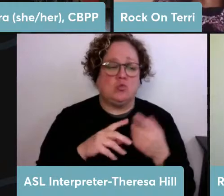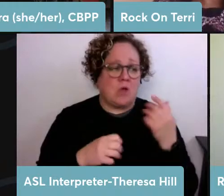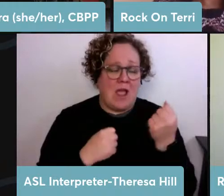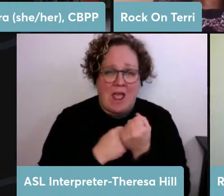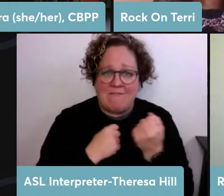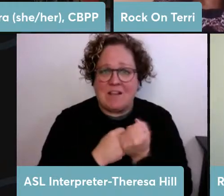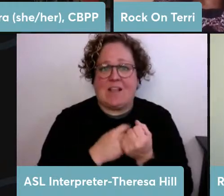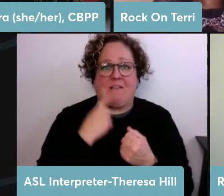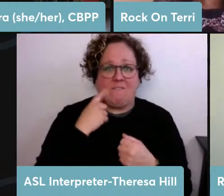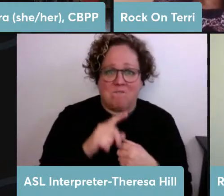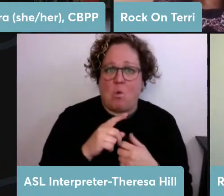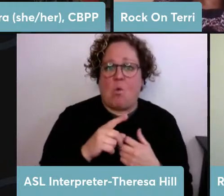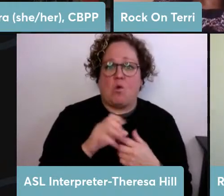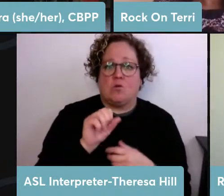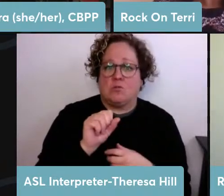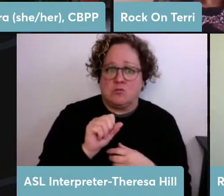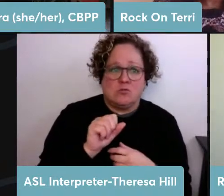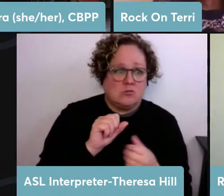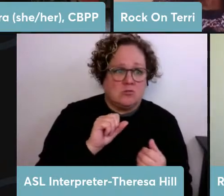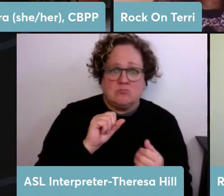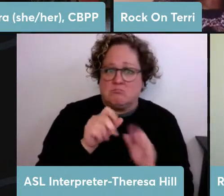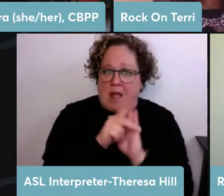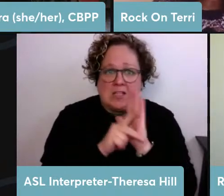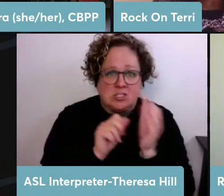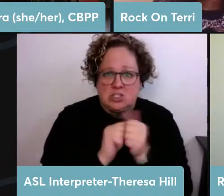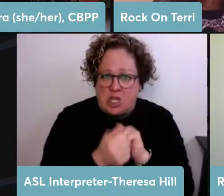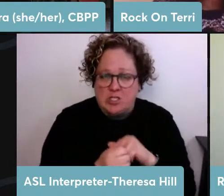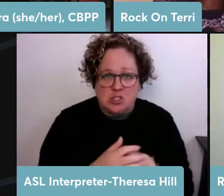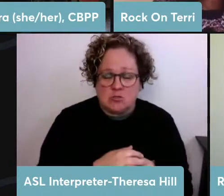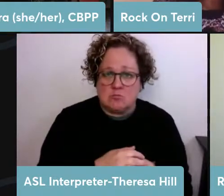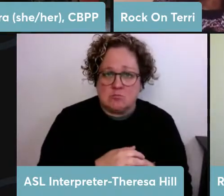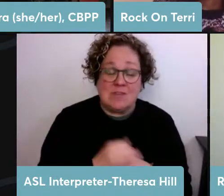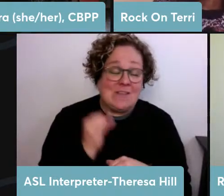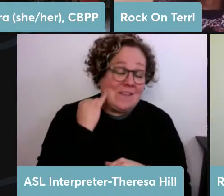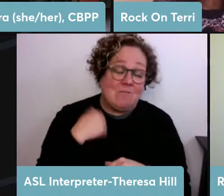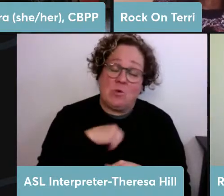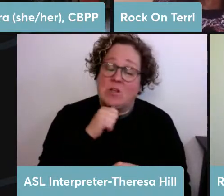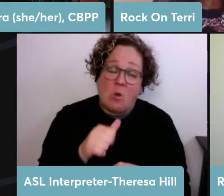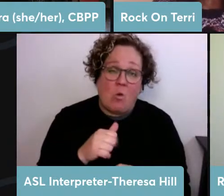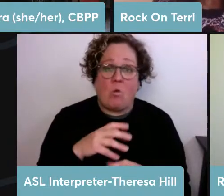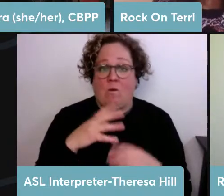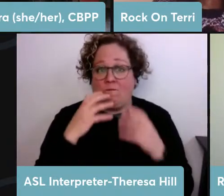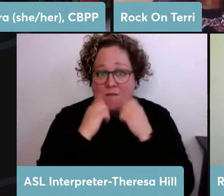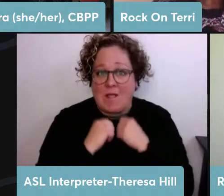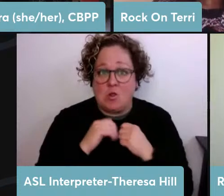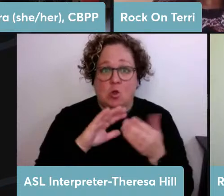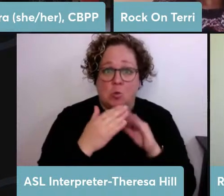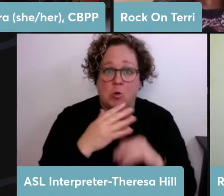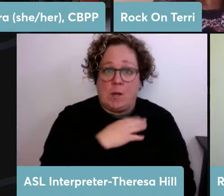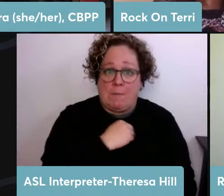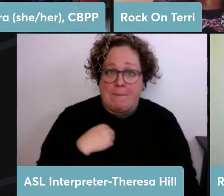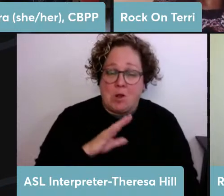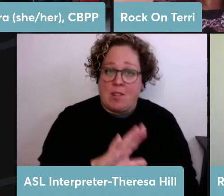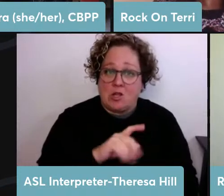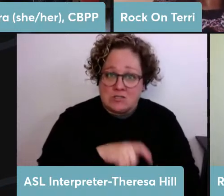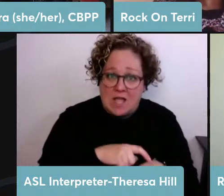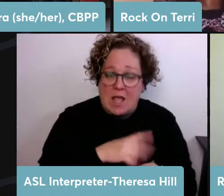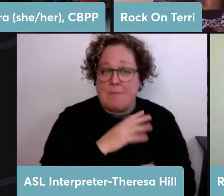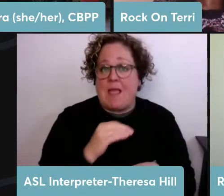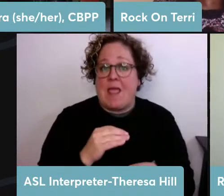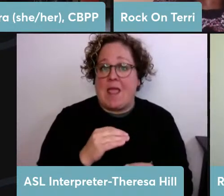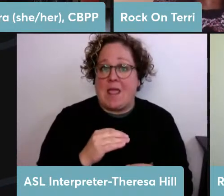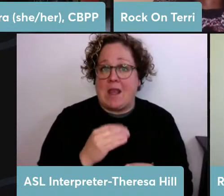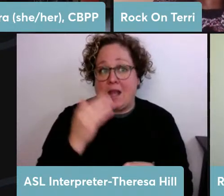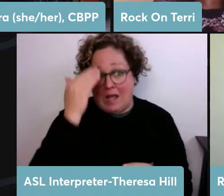Those are policy changes too, that if we don't value community members' time and expertise,